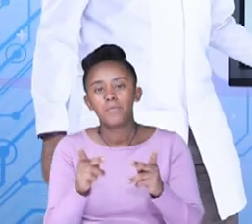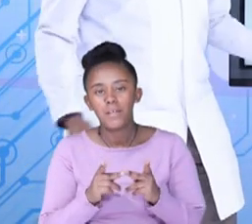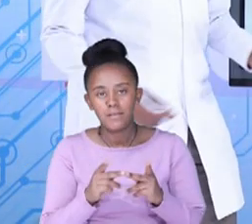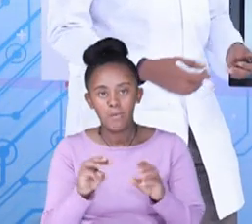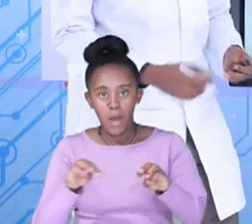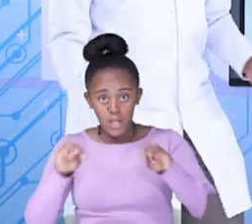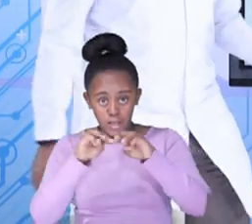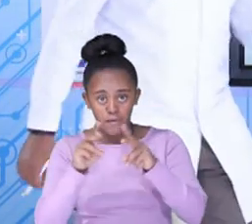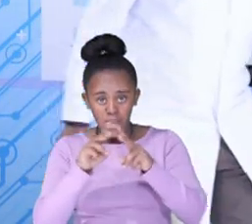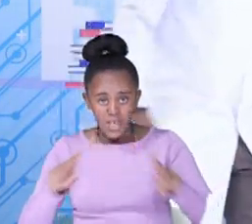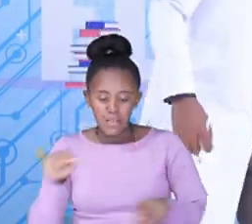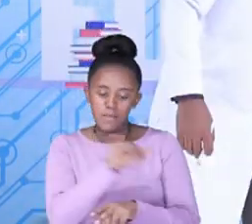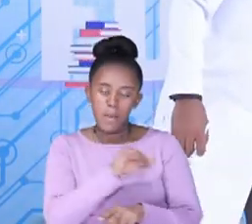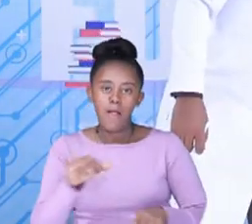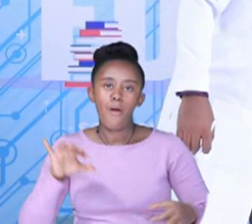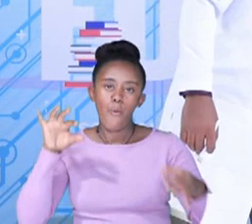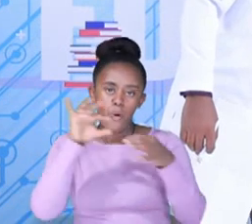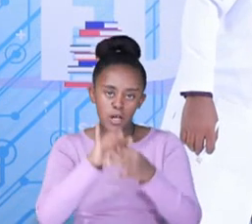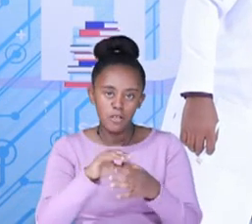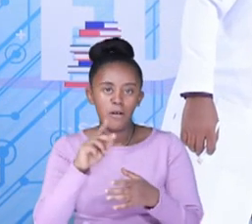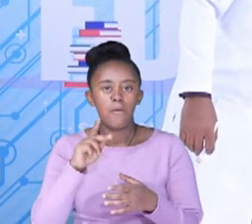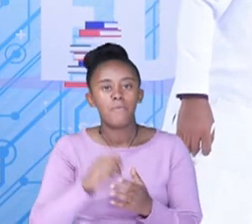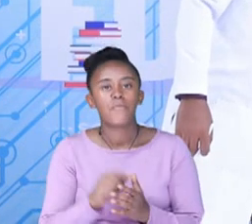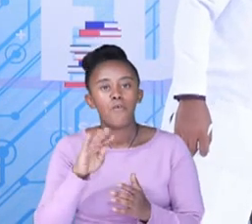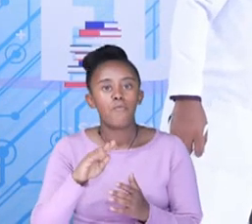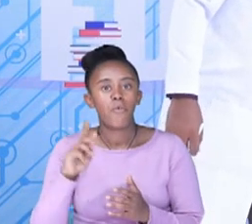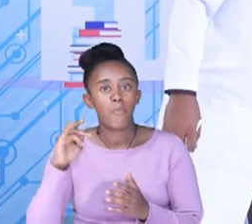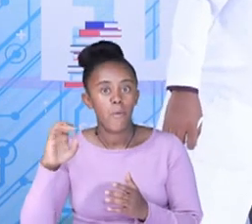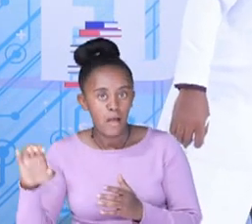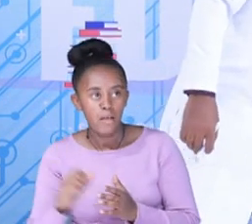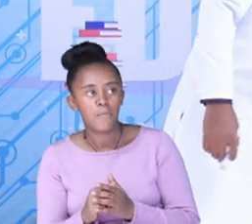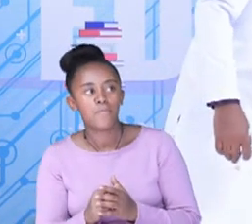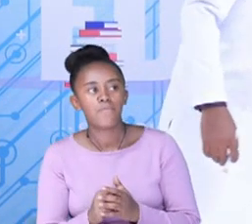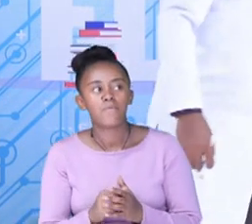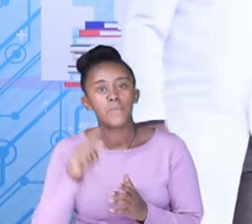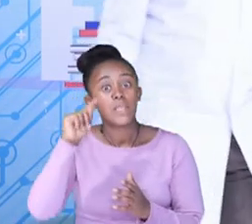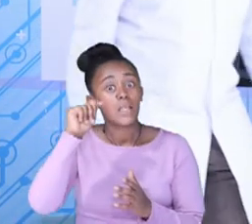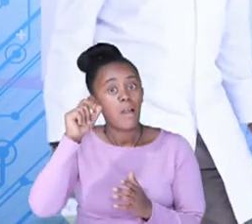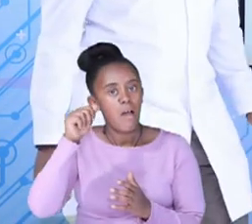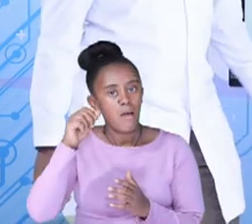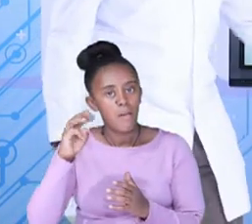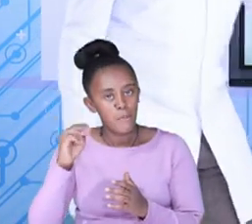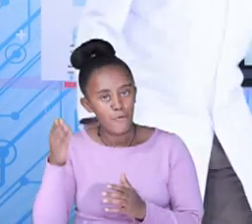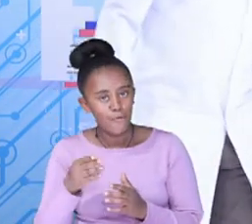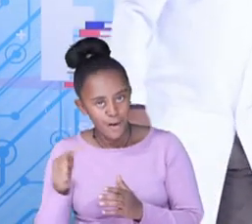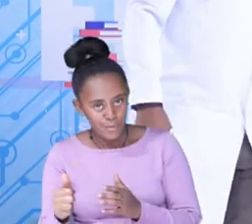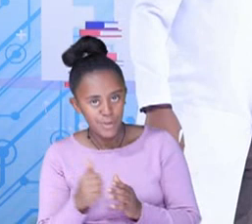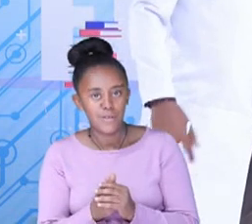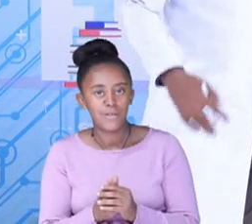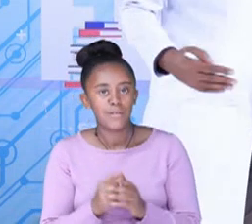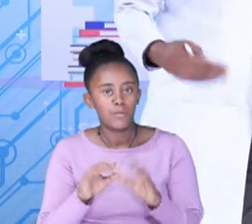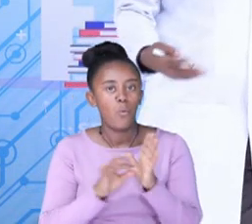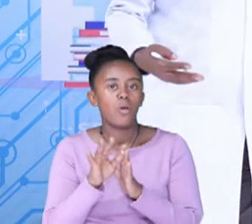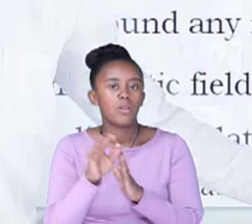magnetism has a very similar correlation. 4 pi times 10 to the power of minus 7 Tesla meter per ampere is a